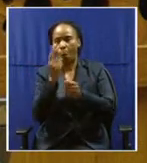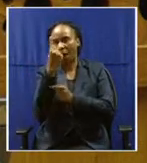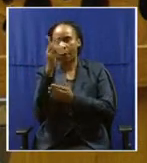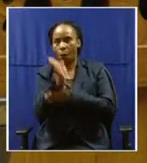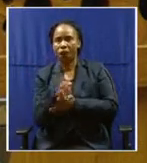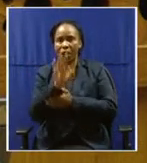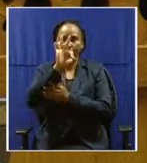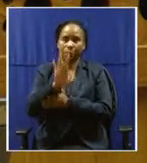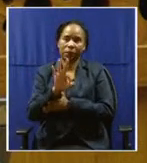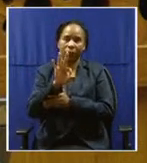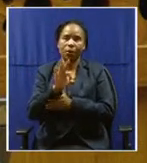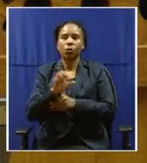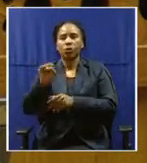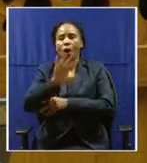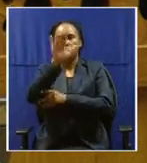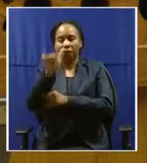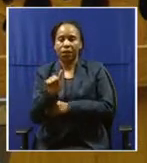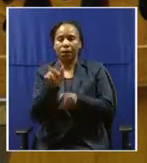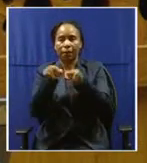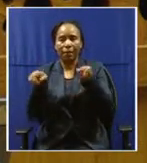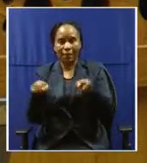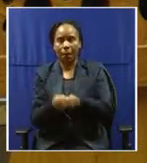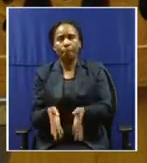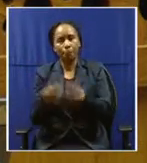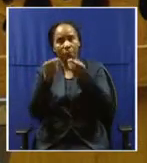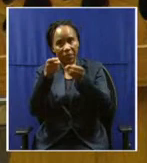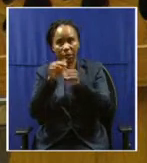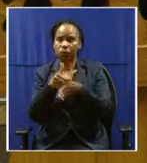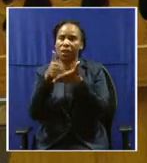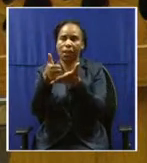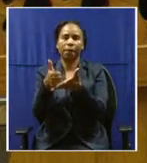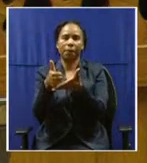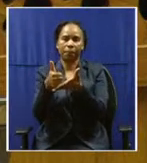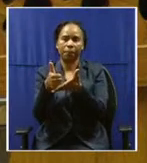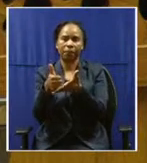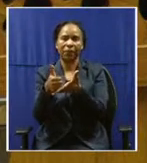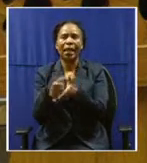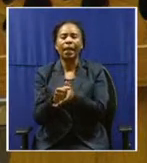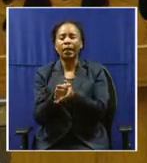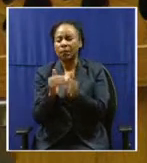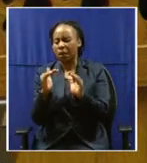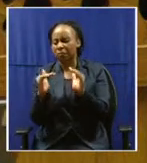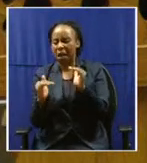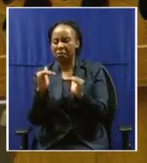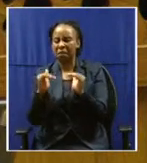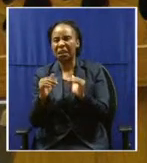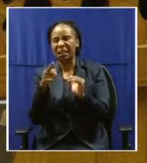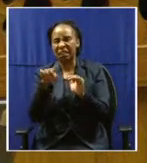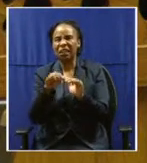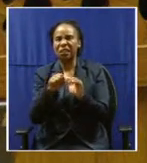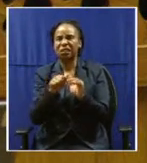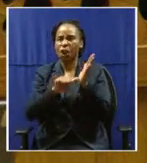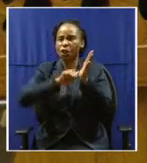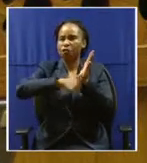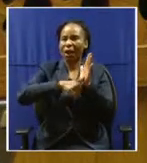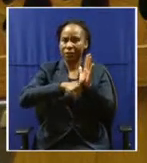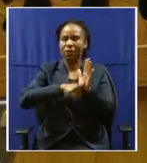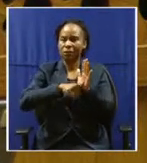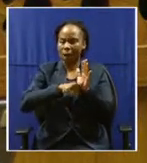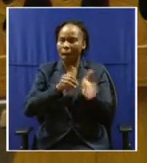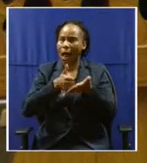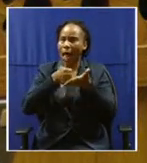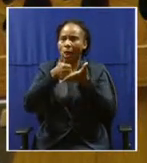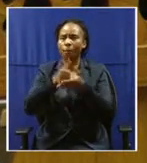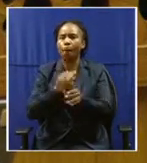these relief measures. It is estimated that this grant lifted more than 5 million